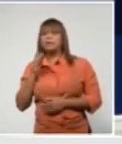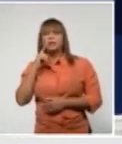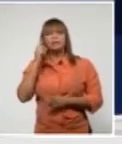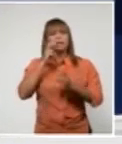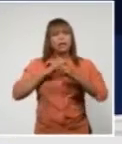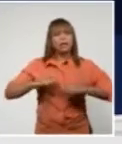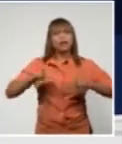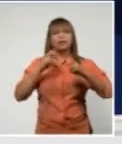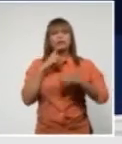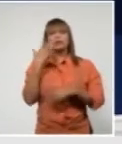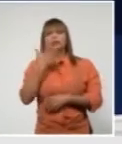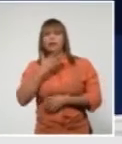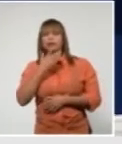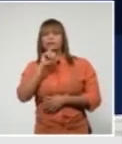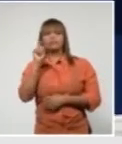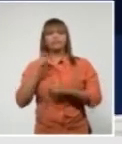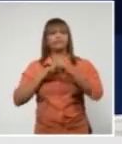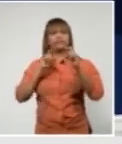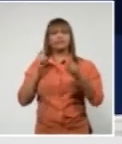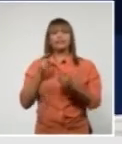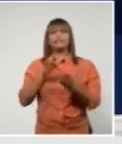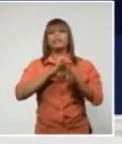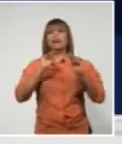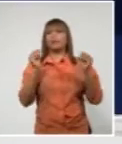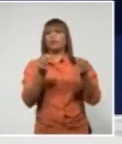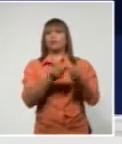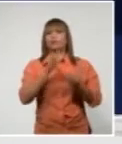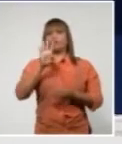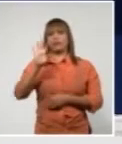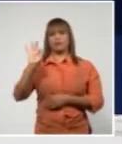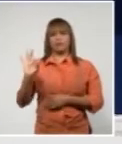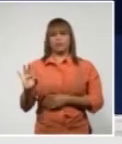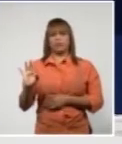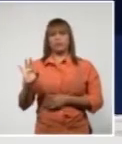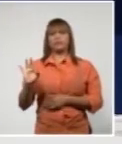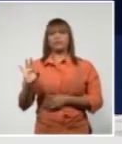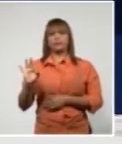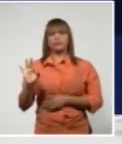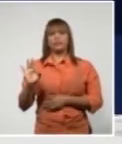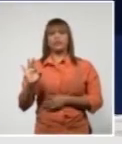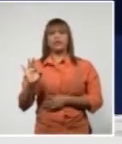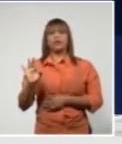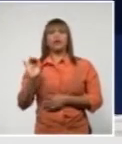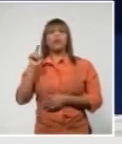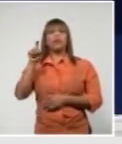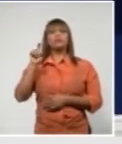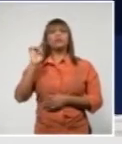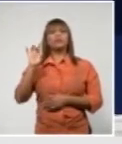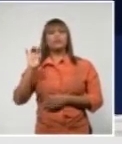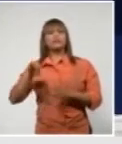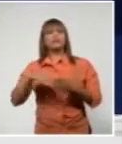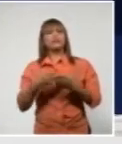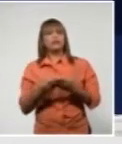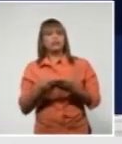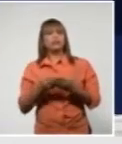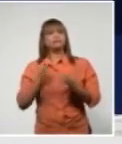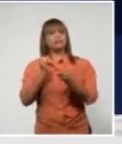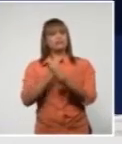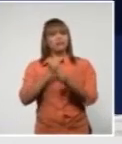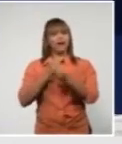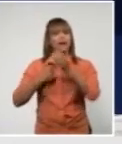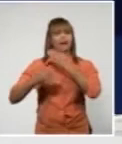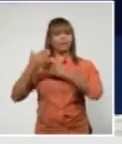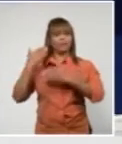60.9% of all positive cases on the island since the pandemic began have shown no symptoms at the time of